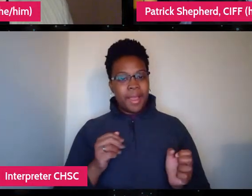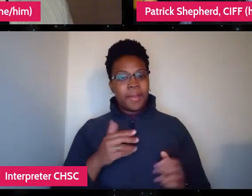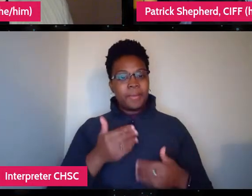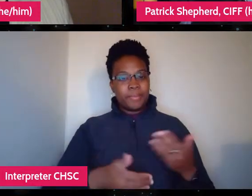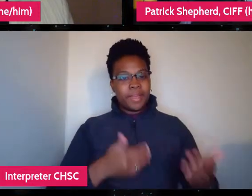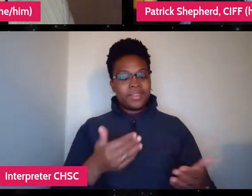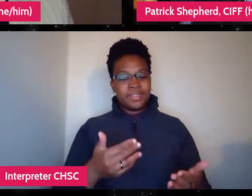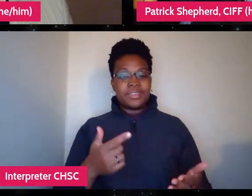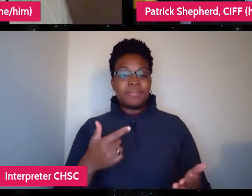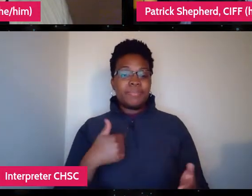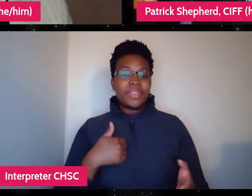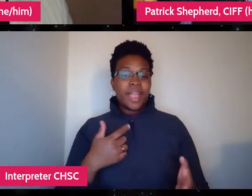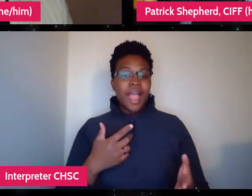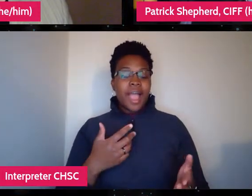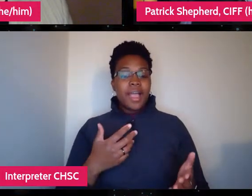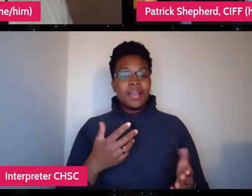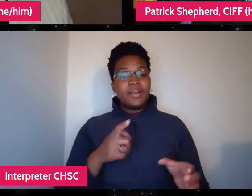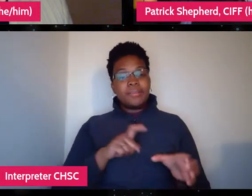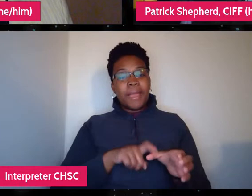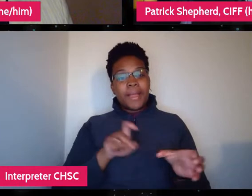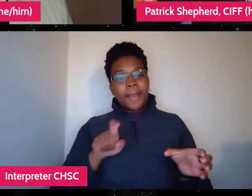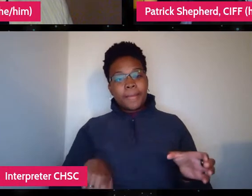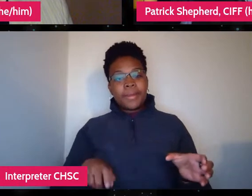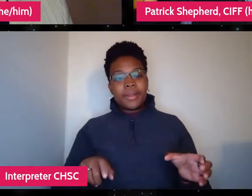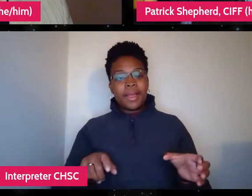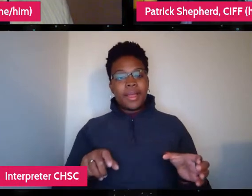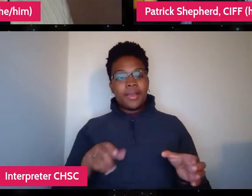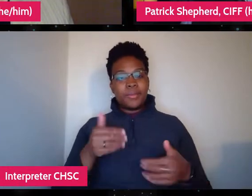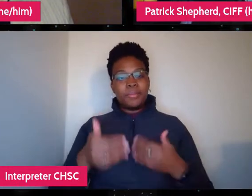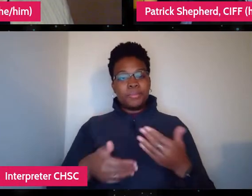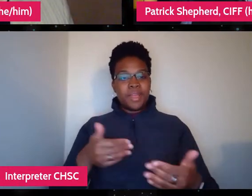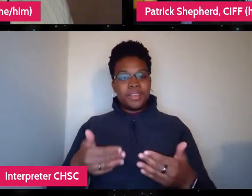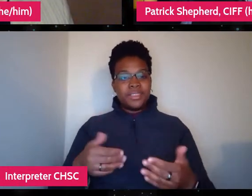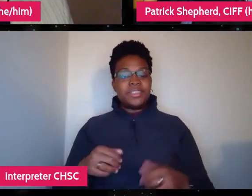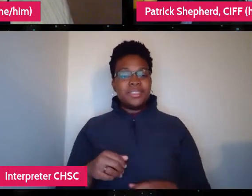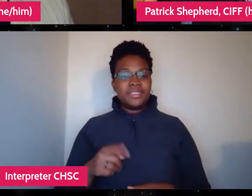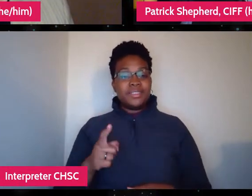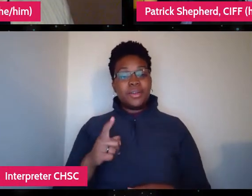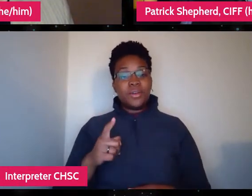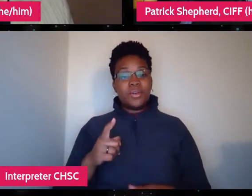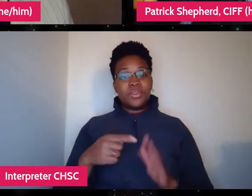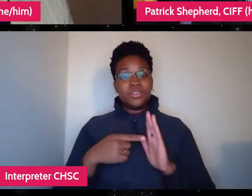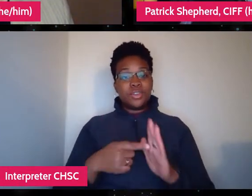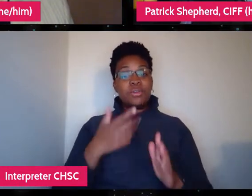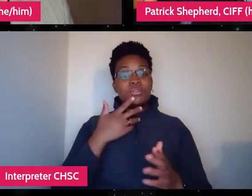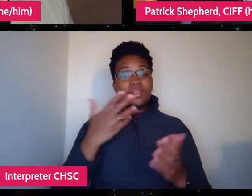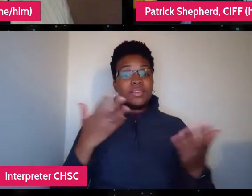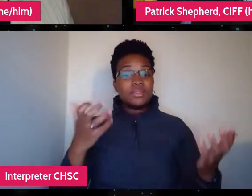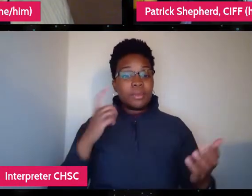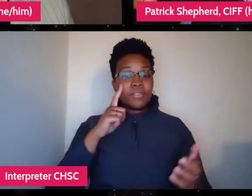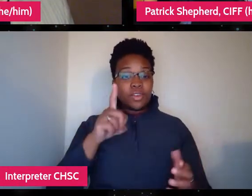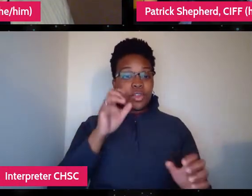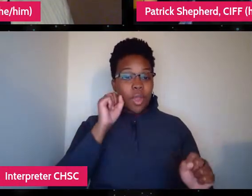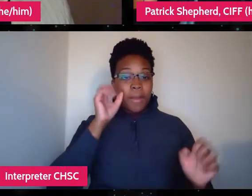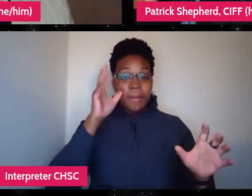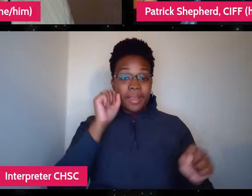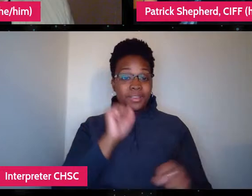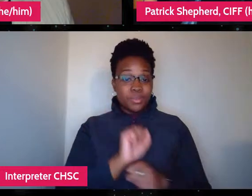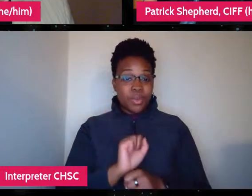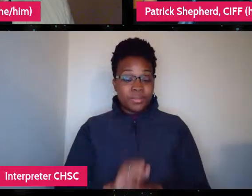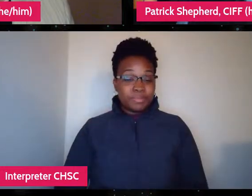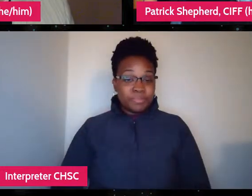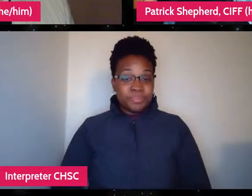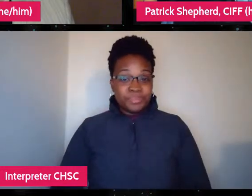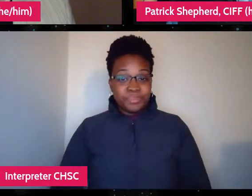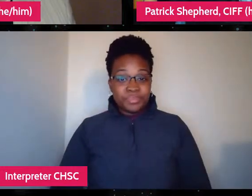by then, but it was, it really echoed a lot of what I went through. So just thank you so much for all of your incredible work.